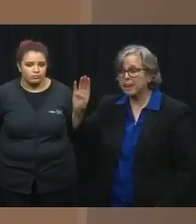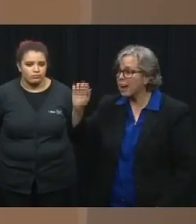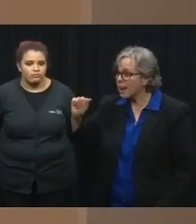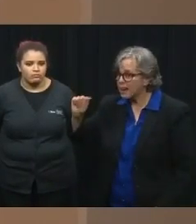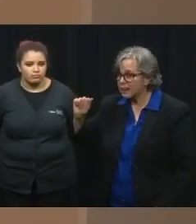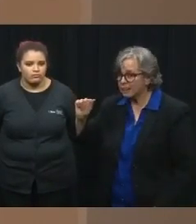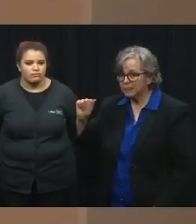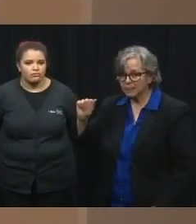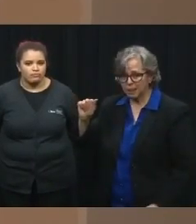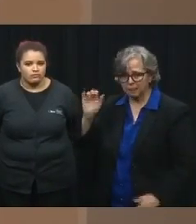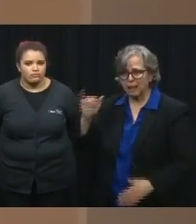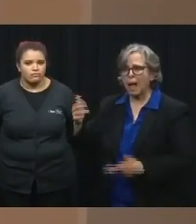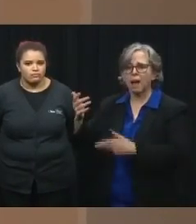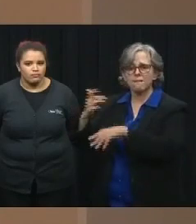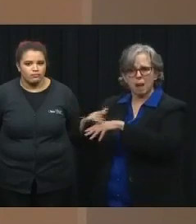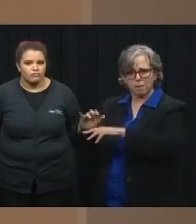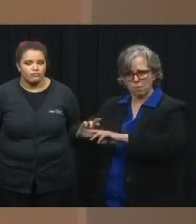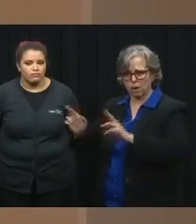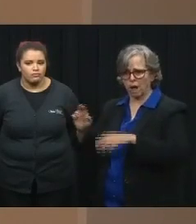coronavirus, of the